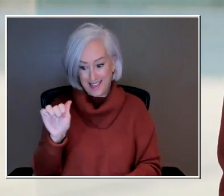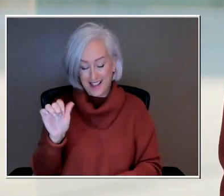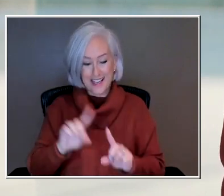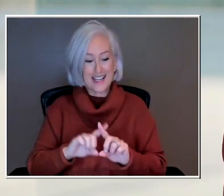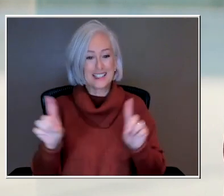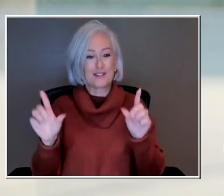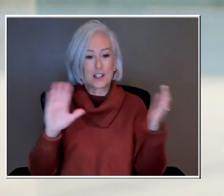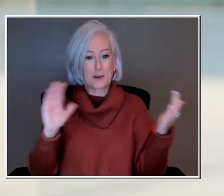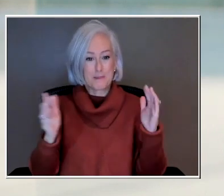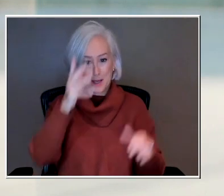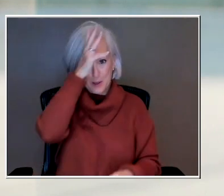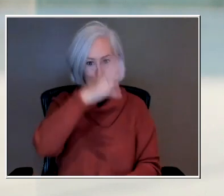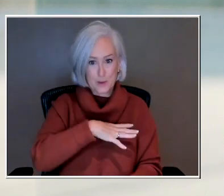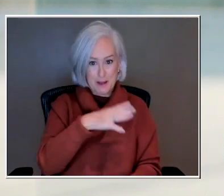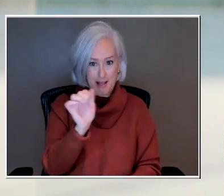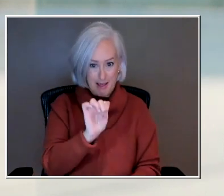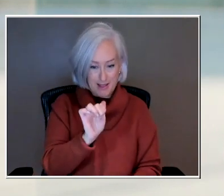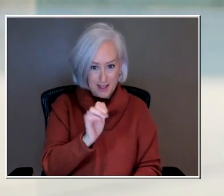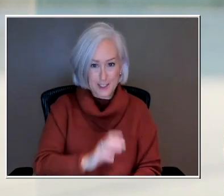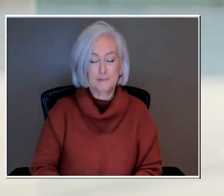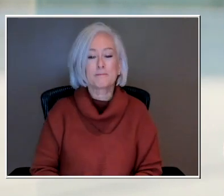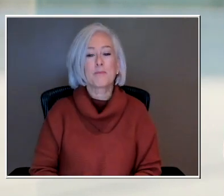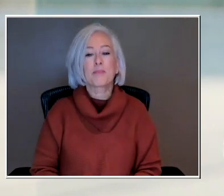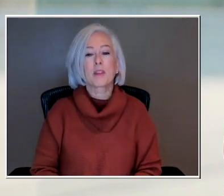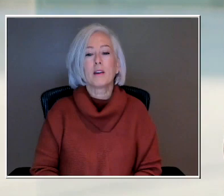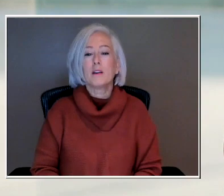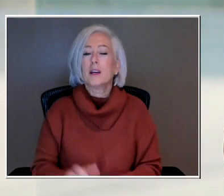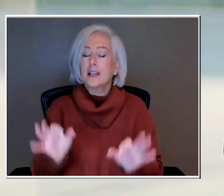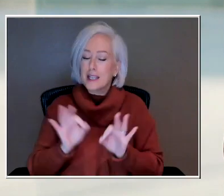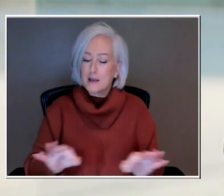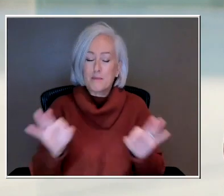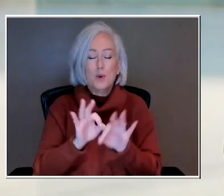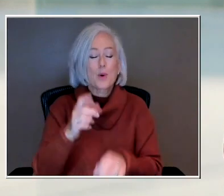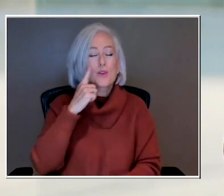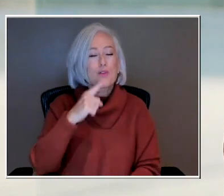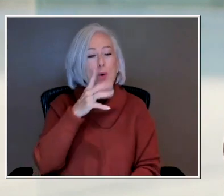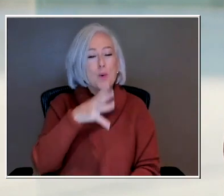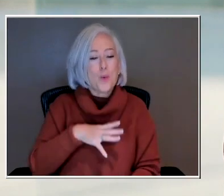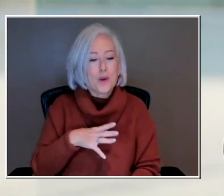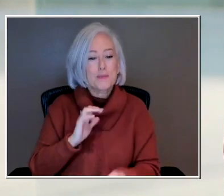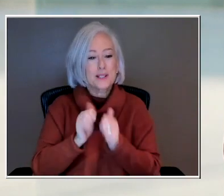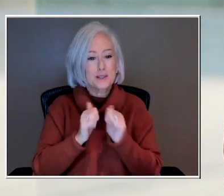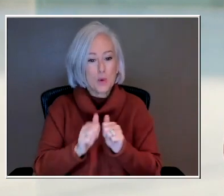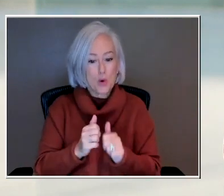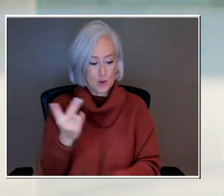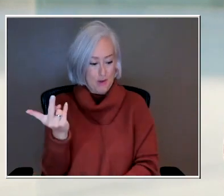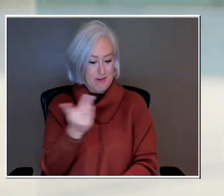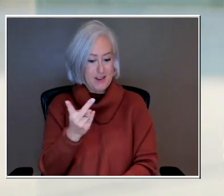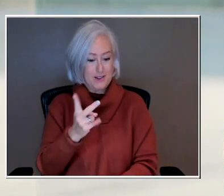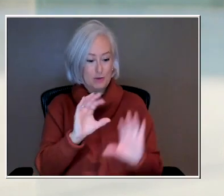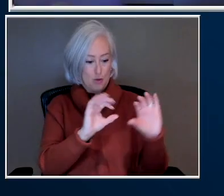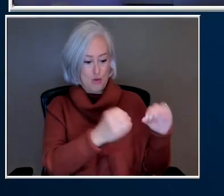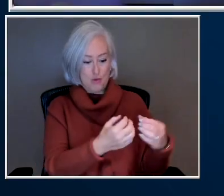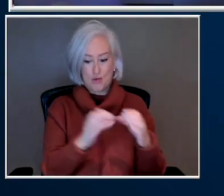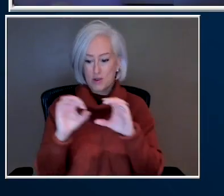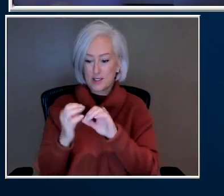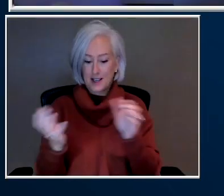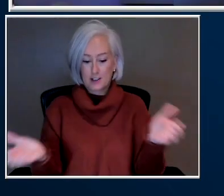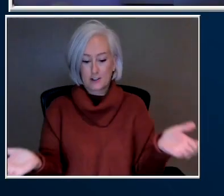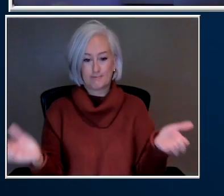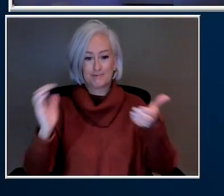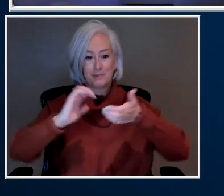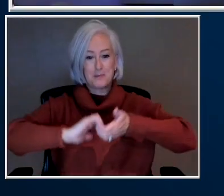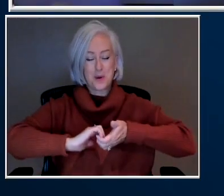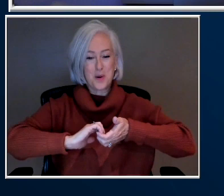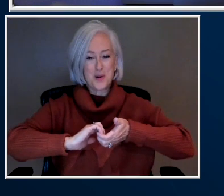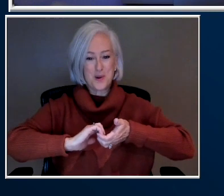massive moment in women's sports as these two organizations get to be partners. Well, we are so excited to